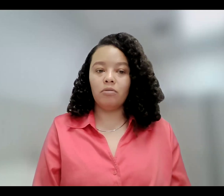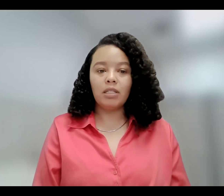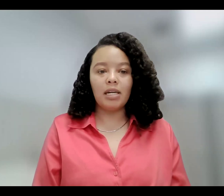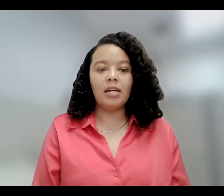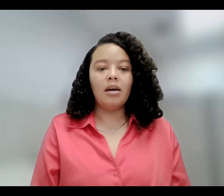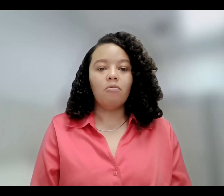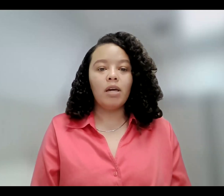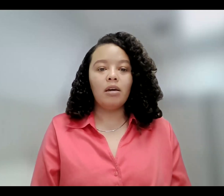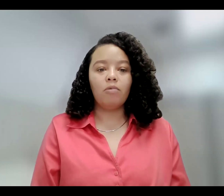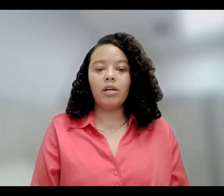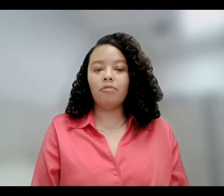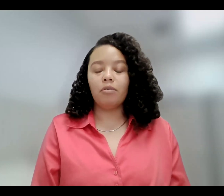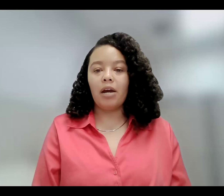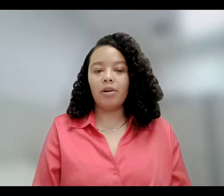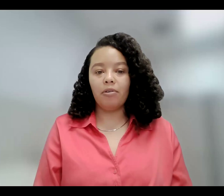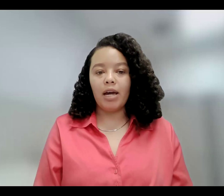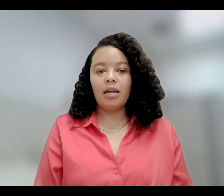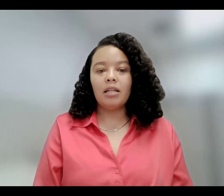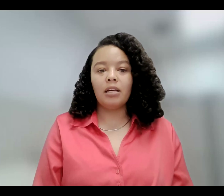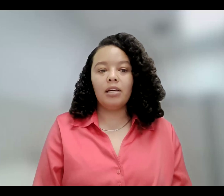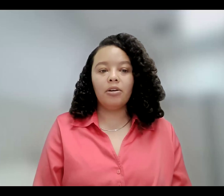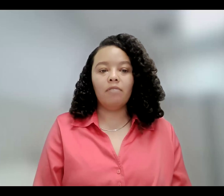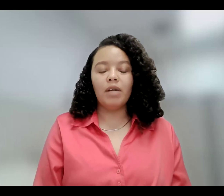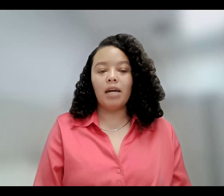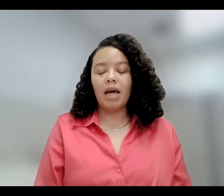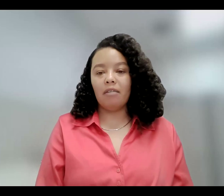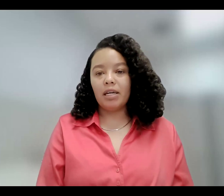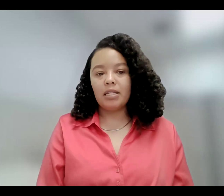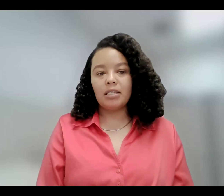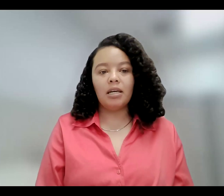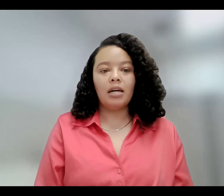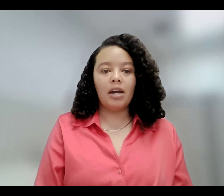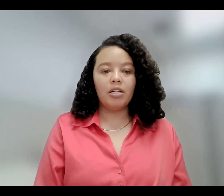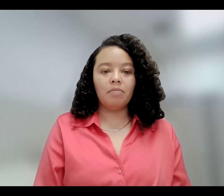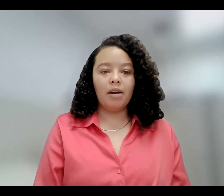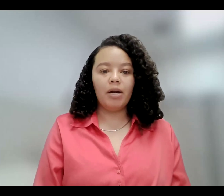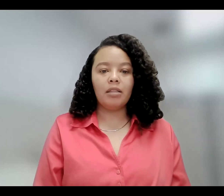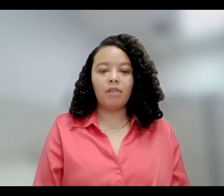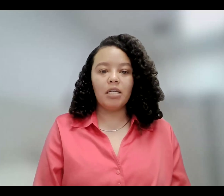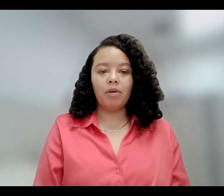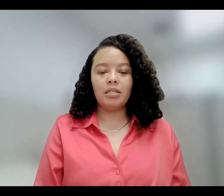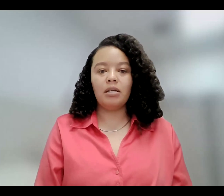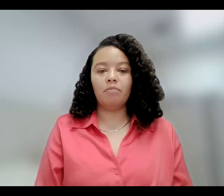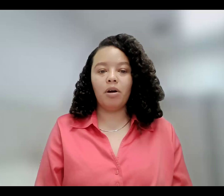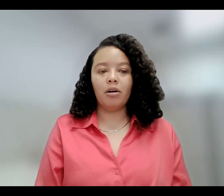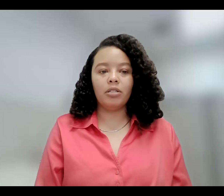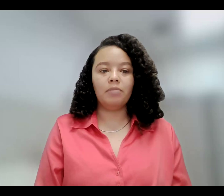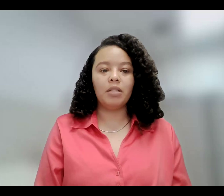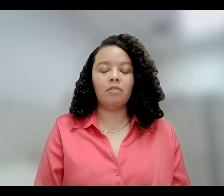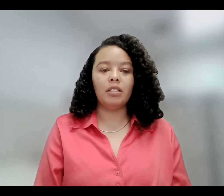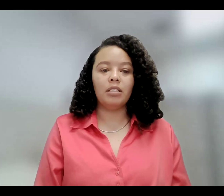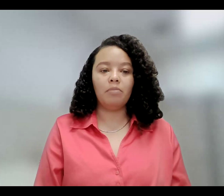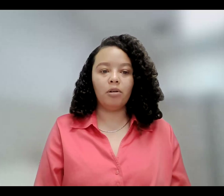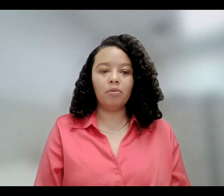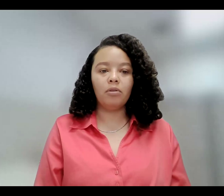soon see, we will hear from Carrie Gray, the leader of Named Advocates, Karis Myrick, the Vice President and Partnerships